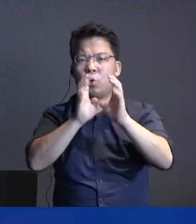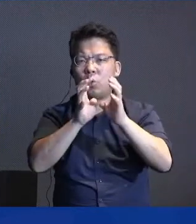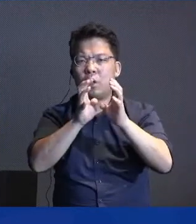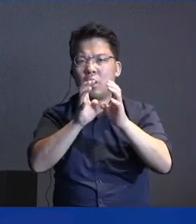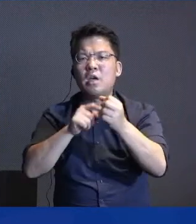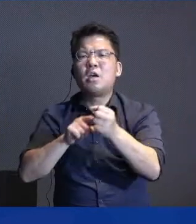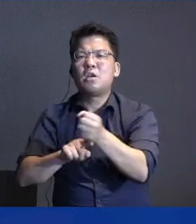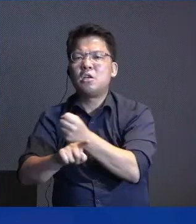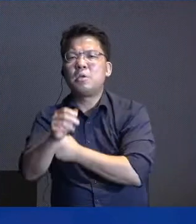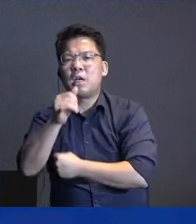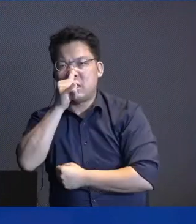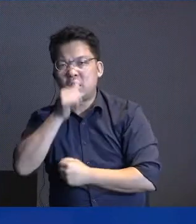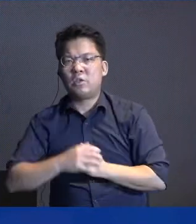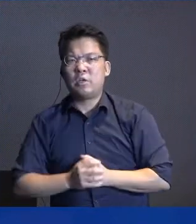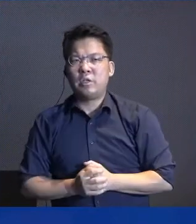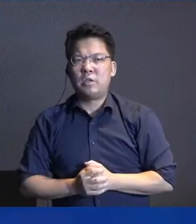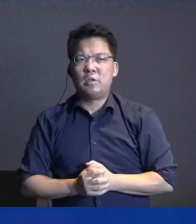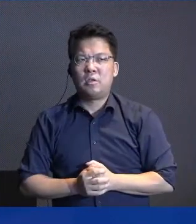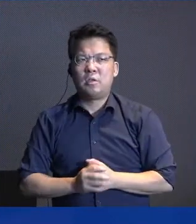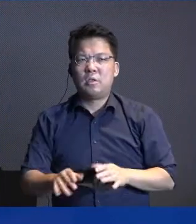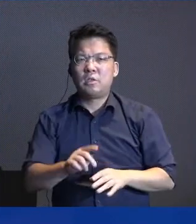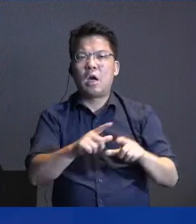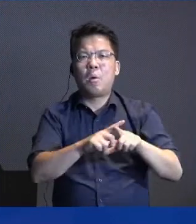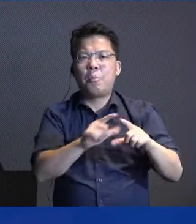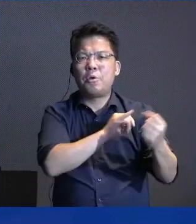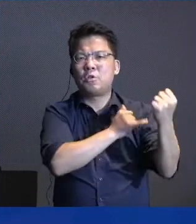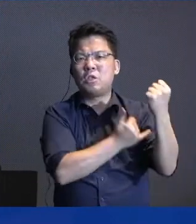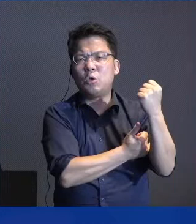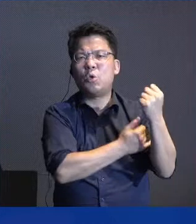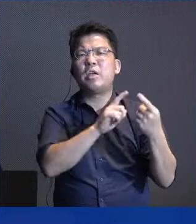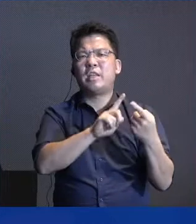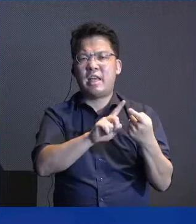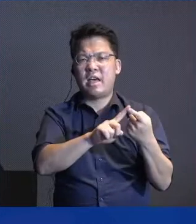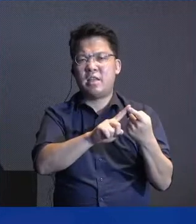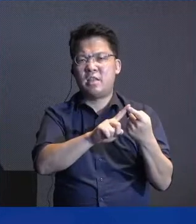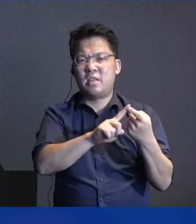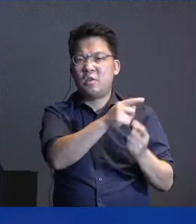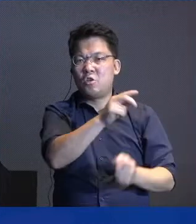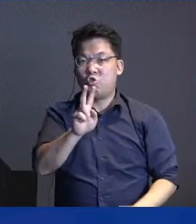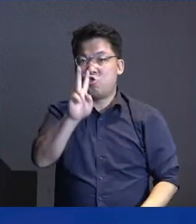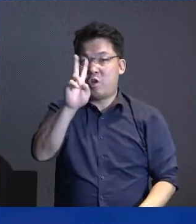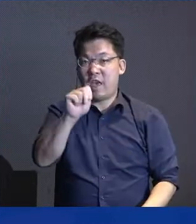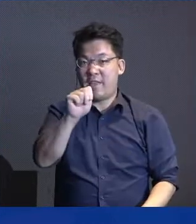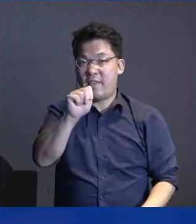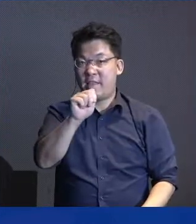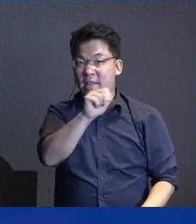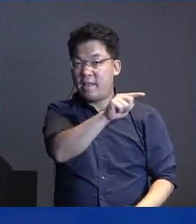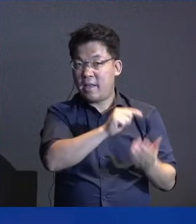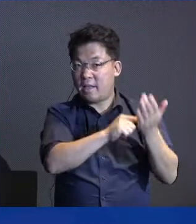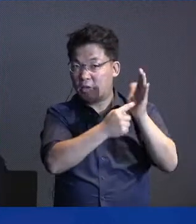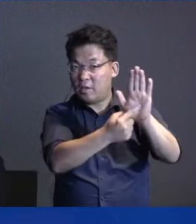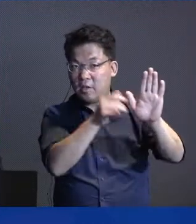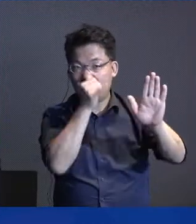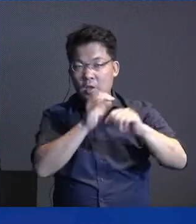it clearly mentions that all human beings are born free and equal in dignity and rights.